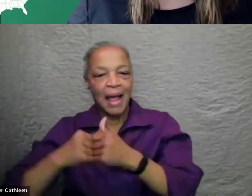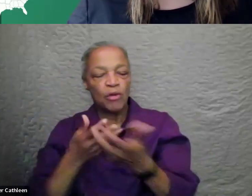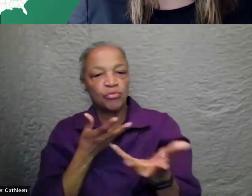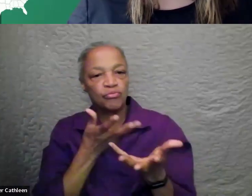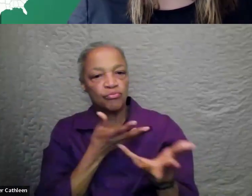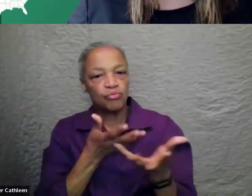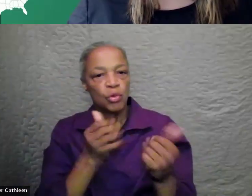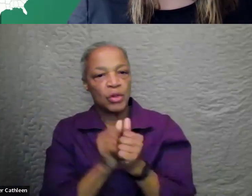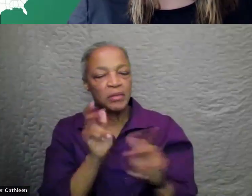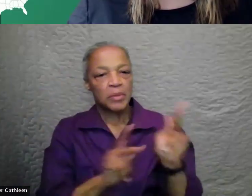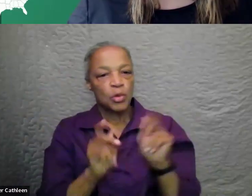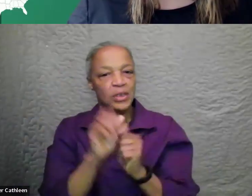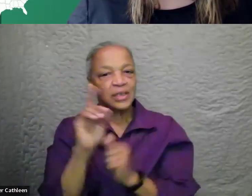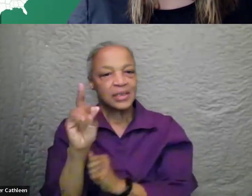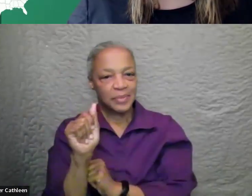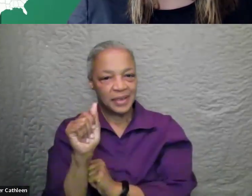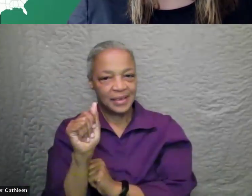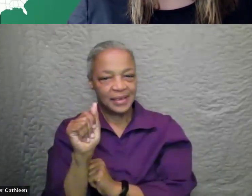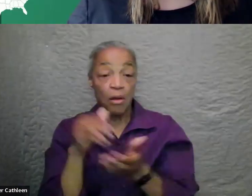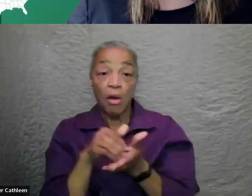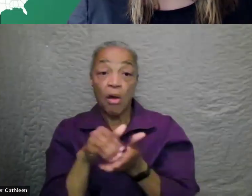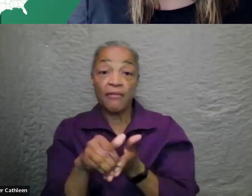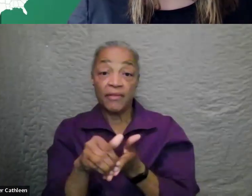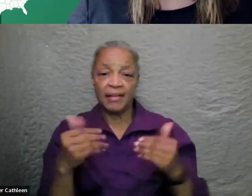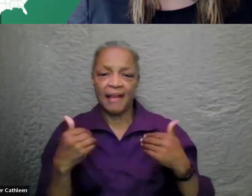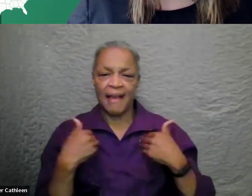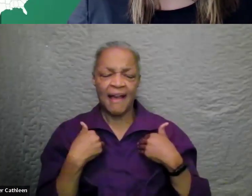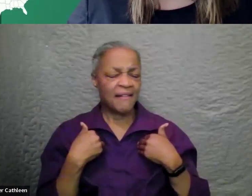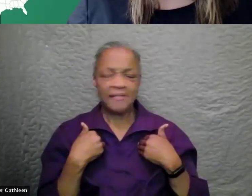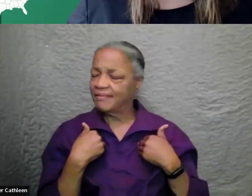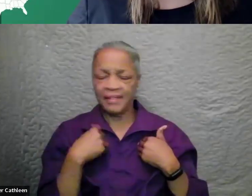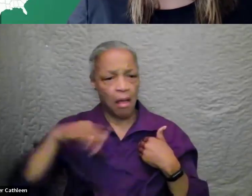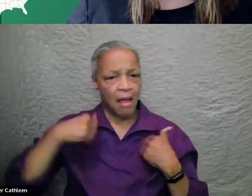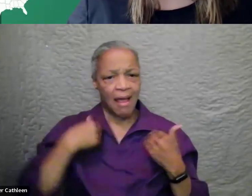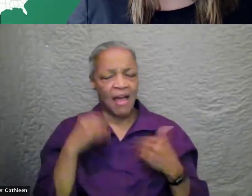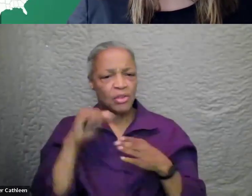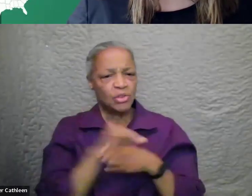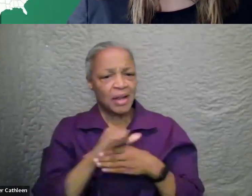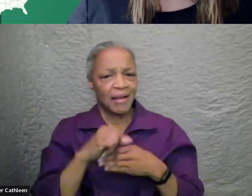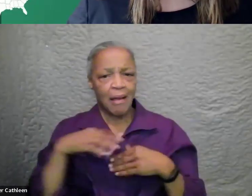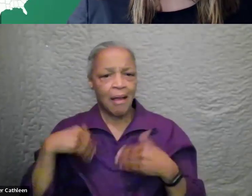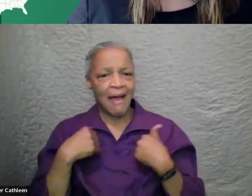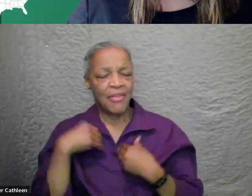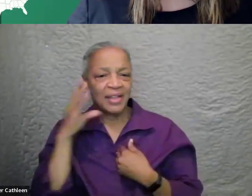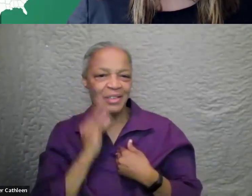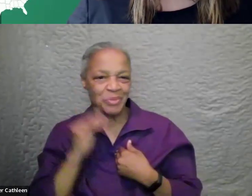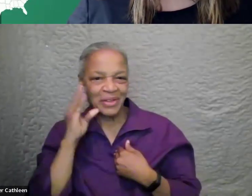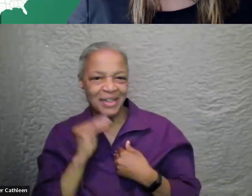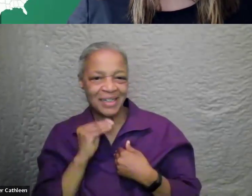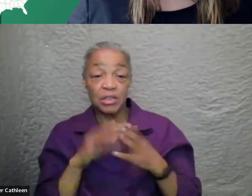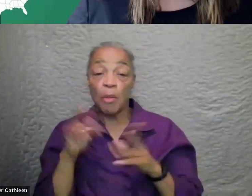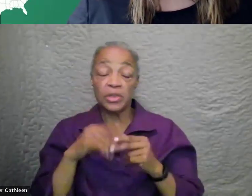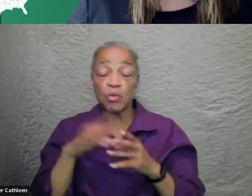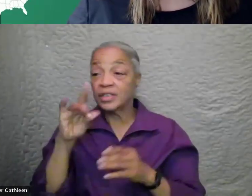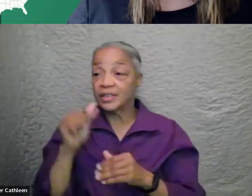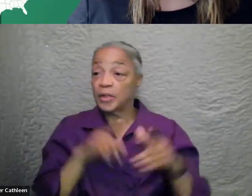interact with people with disabilities, because they often have not had that kind of training. They're at a loss when somebody with a disability comes